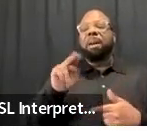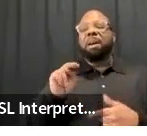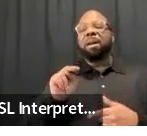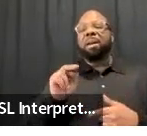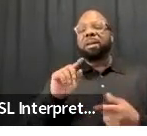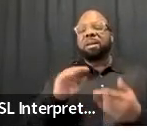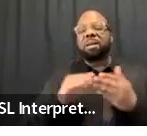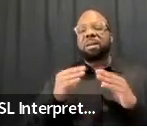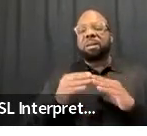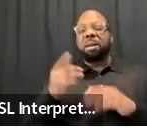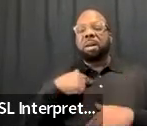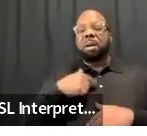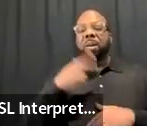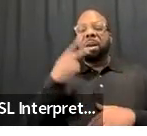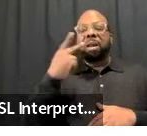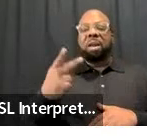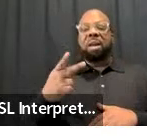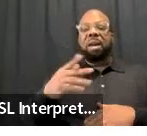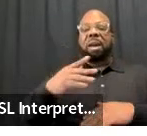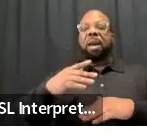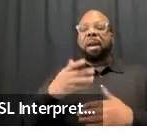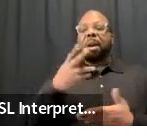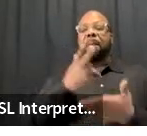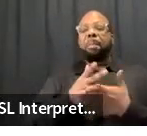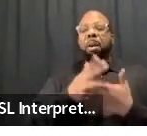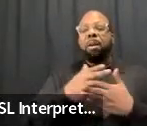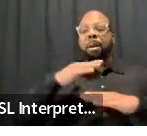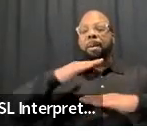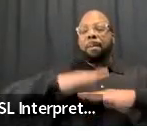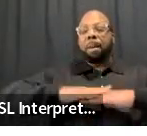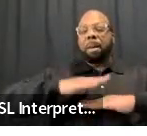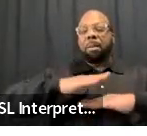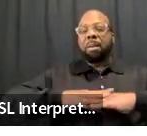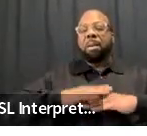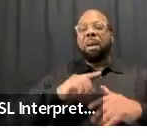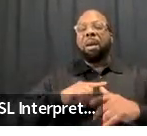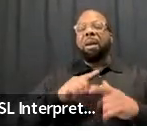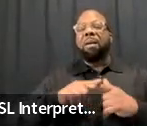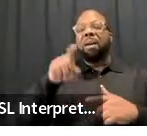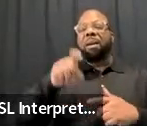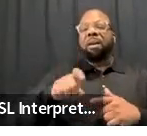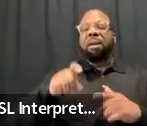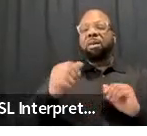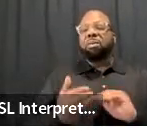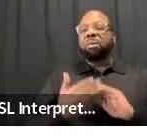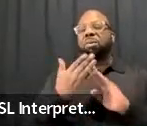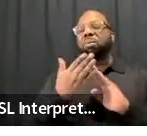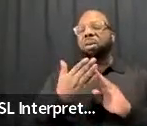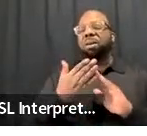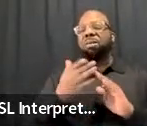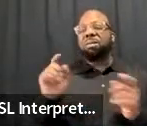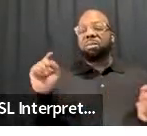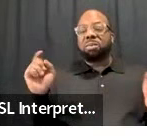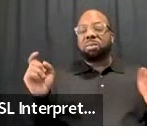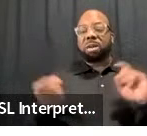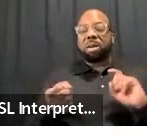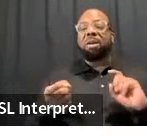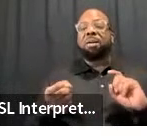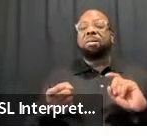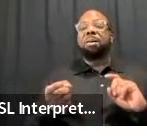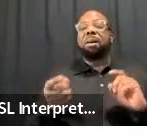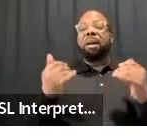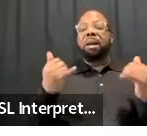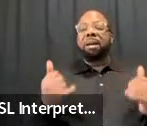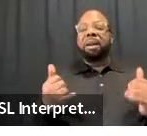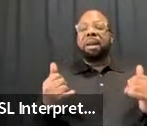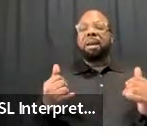We are absolutely looking at parking minimums, but given the complexity and the need to address that change robustly, we aren't pursuing it